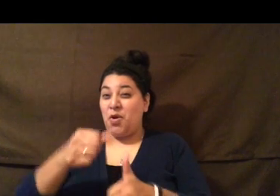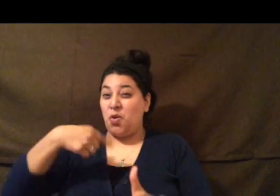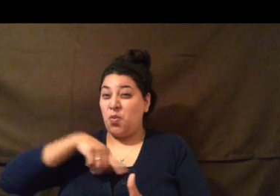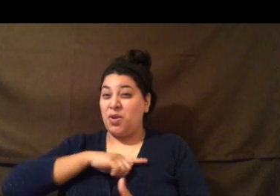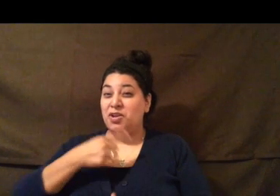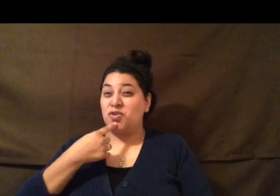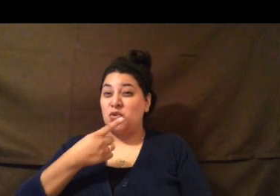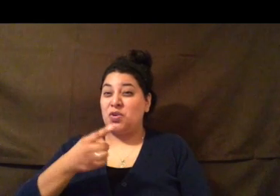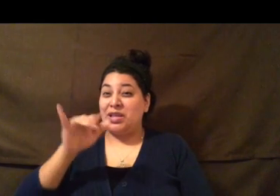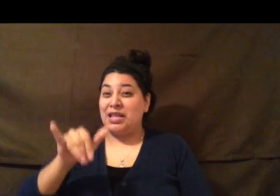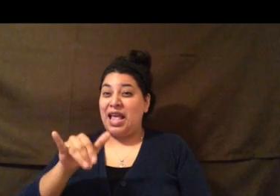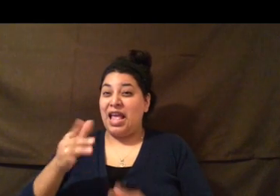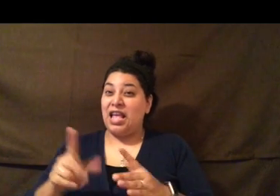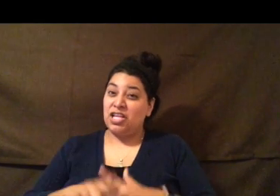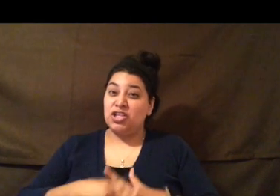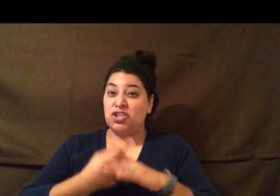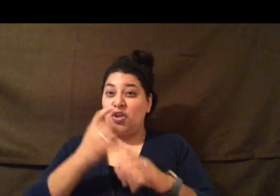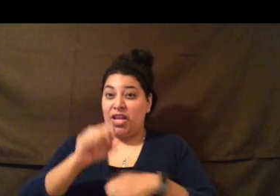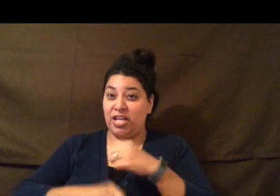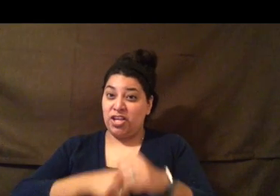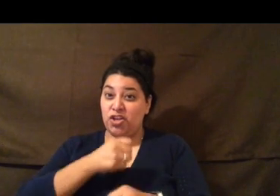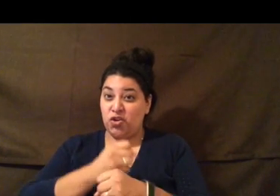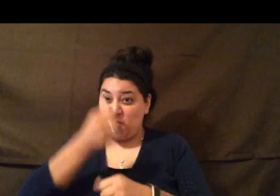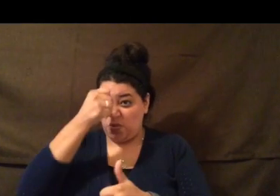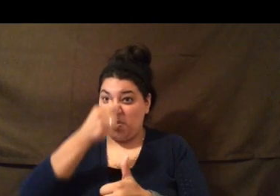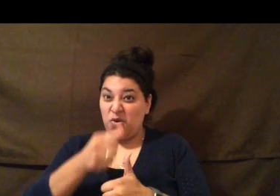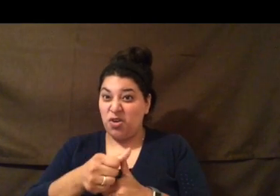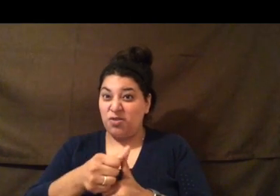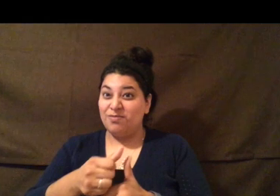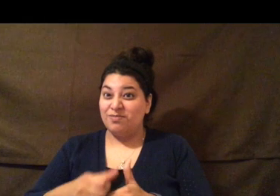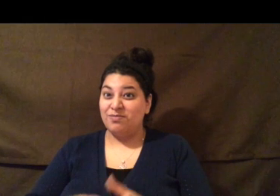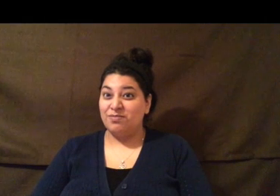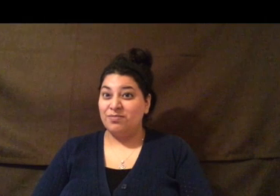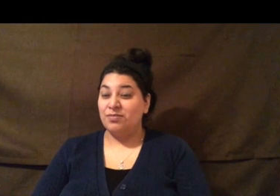And remember, we told you guys that at the beginning of the year.